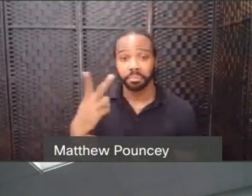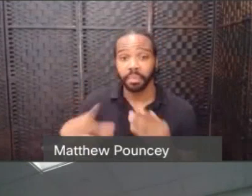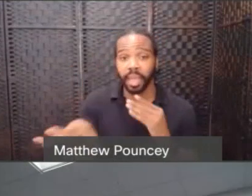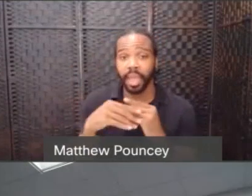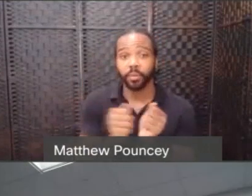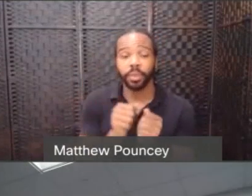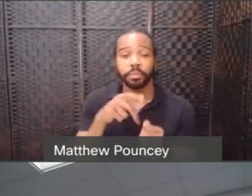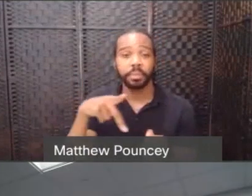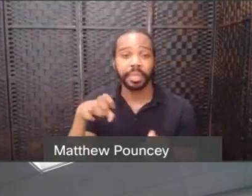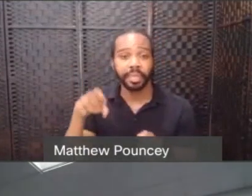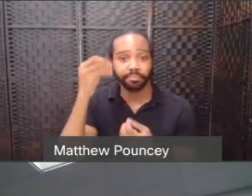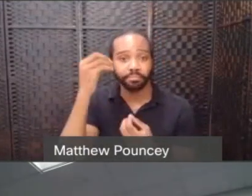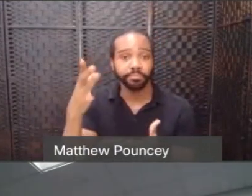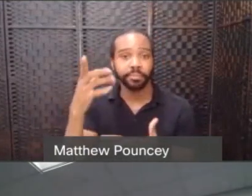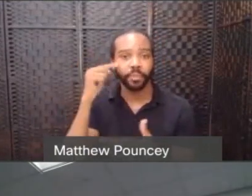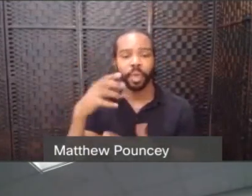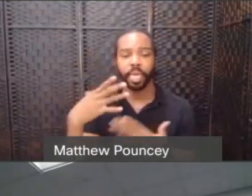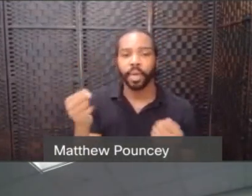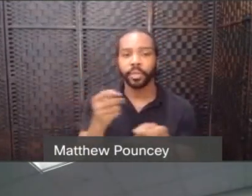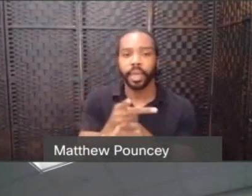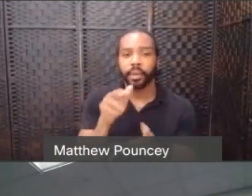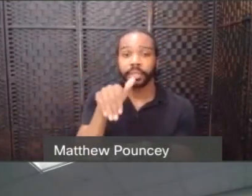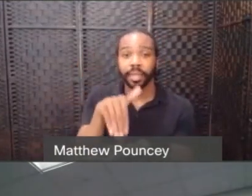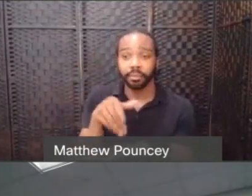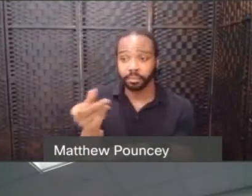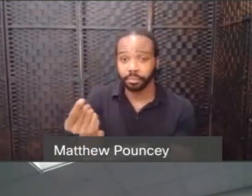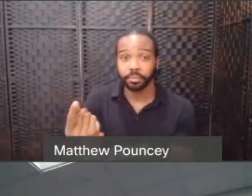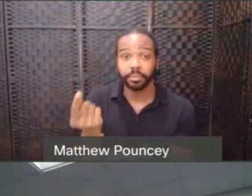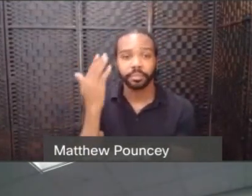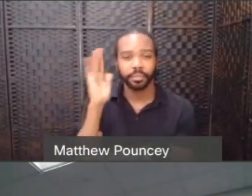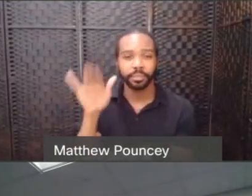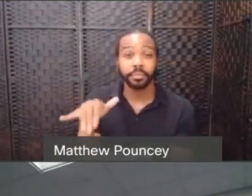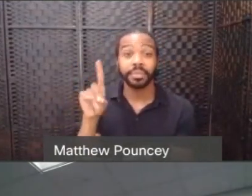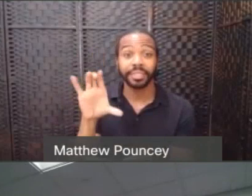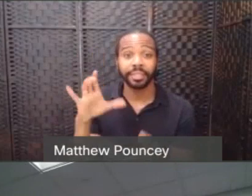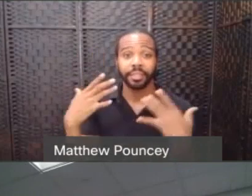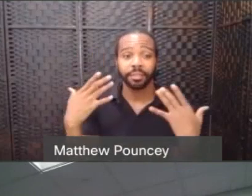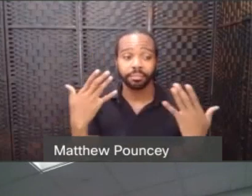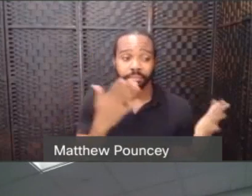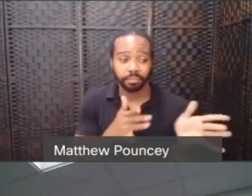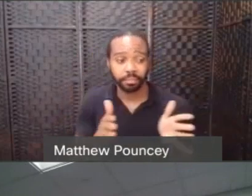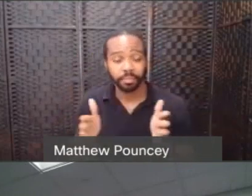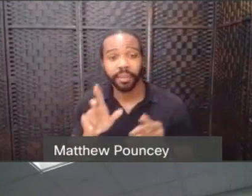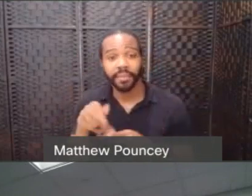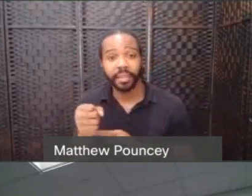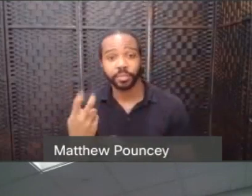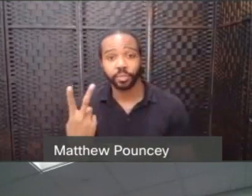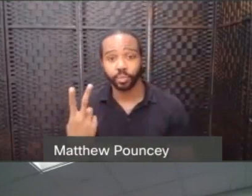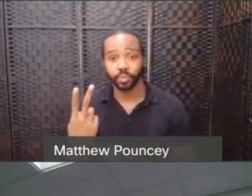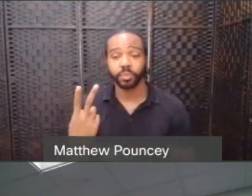guidance for healthcare settings that while DC is in phase 2, as Daryl said, eye protection when